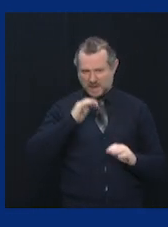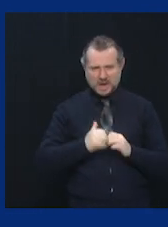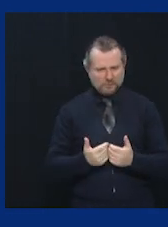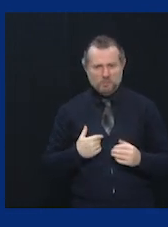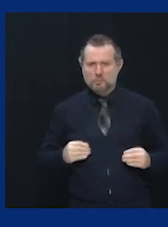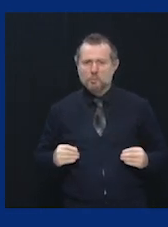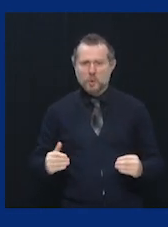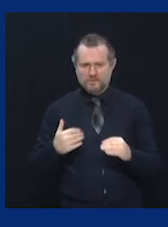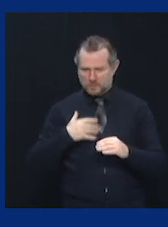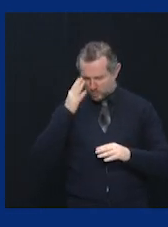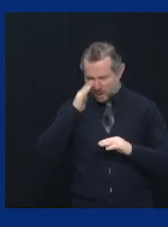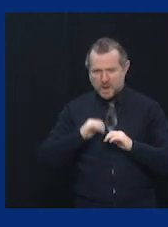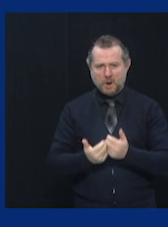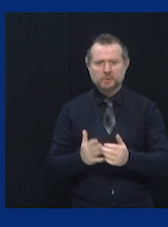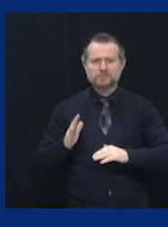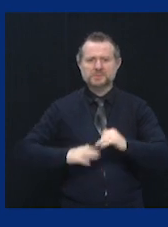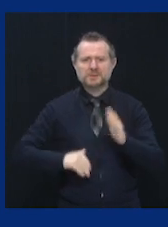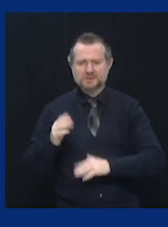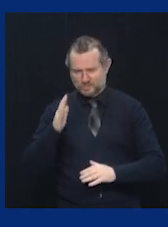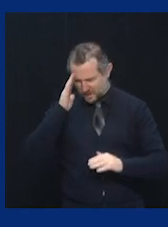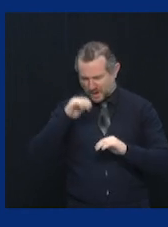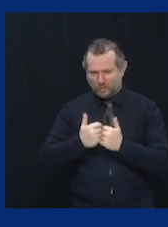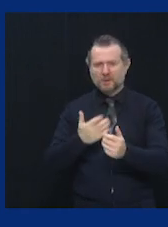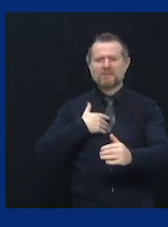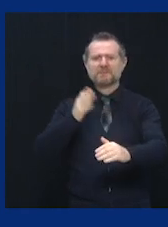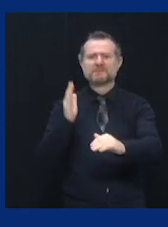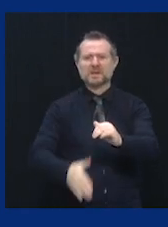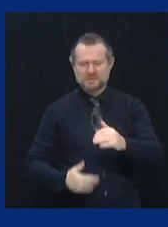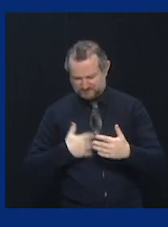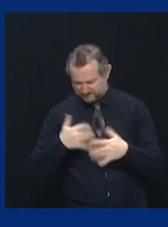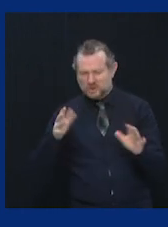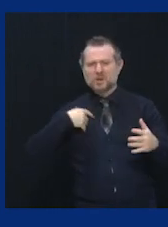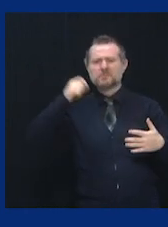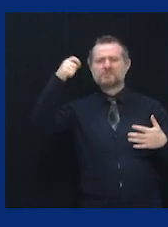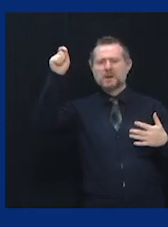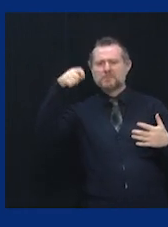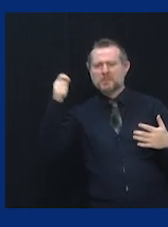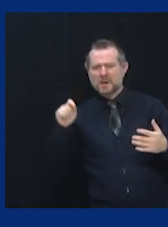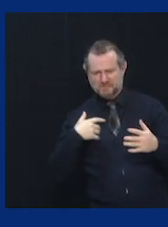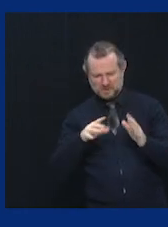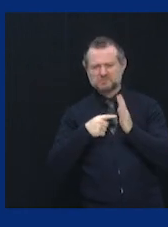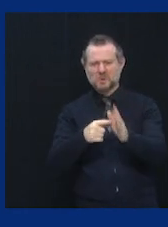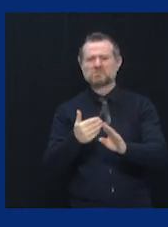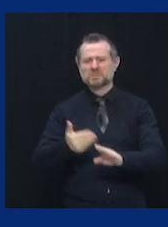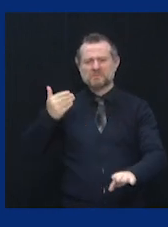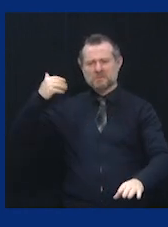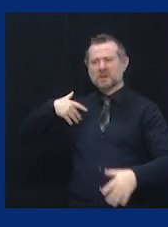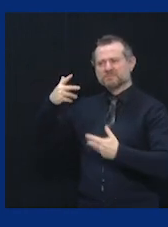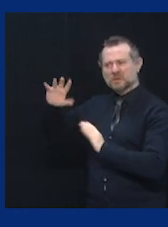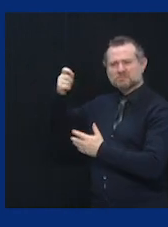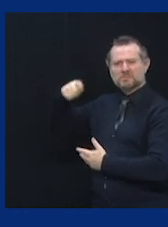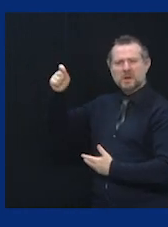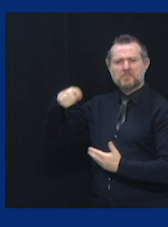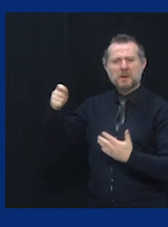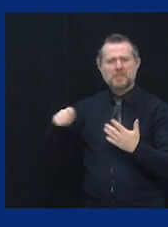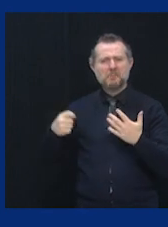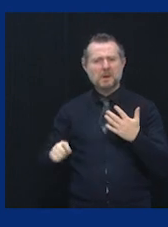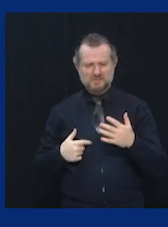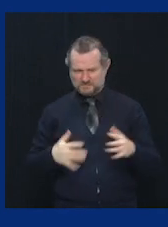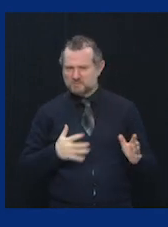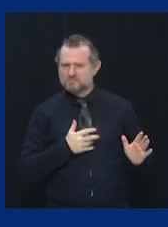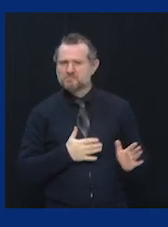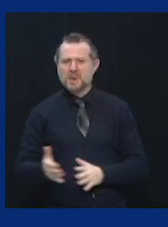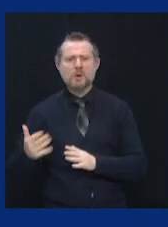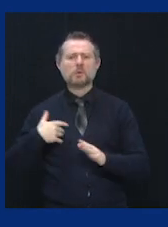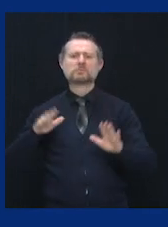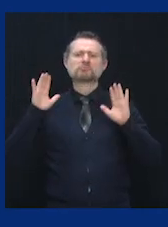done, and we have demonstrated that. And we have great plans that are just already